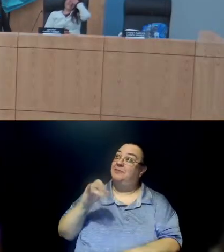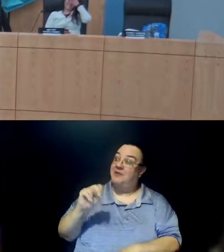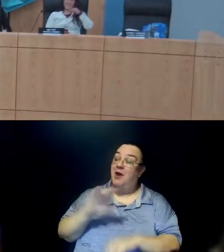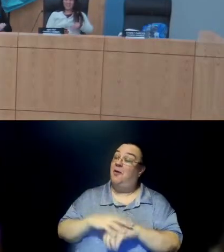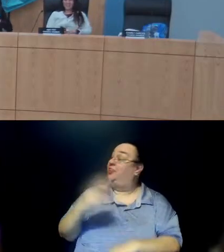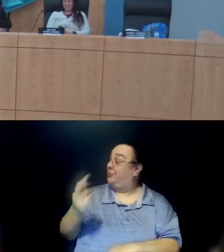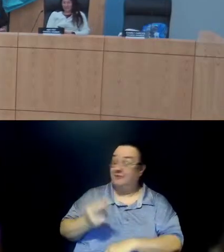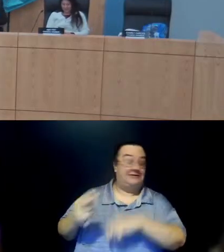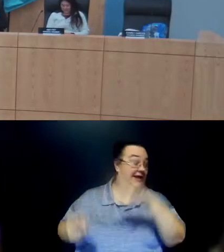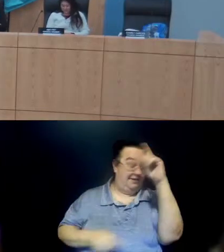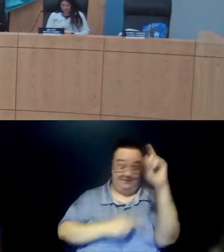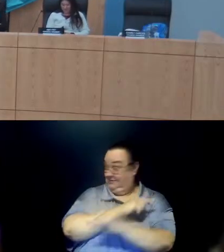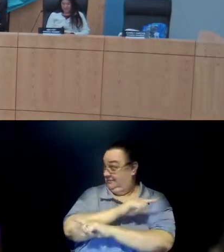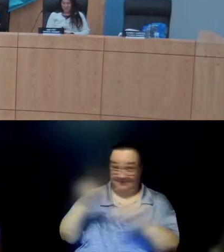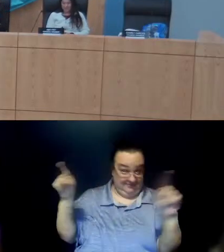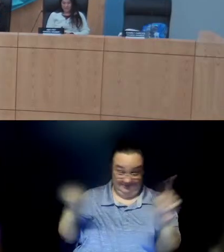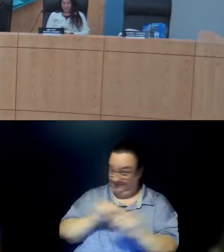Okay,